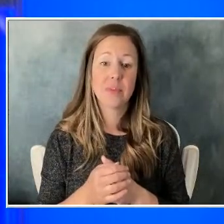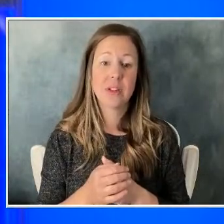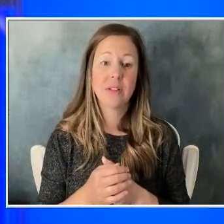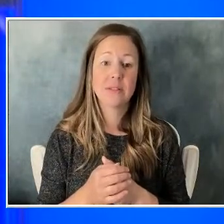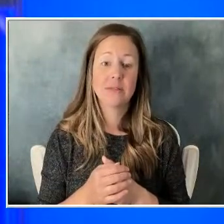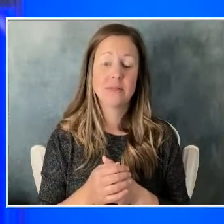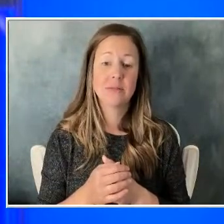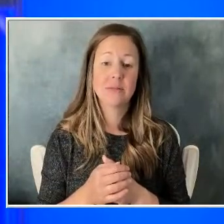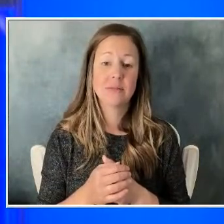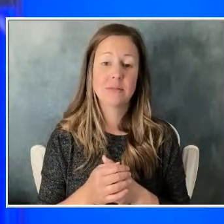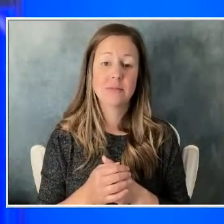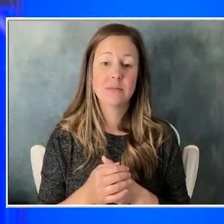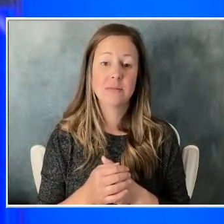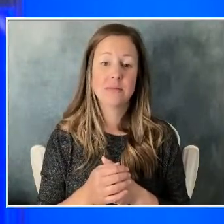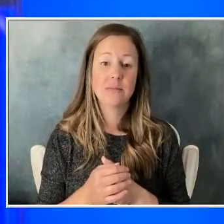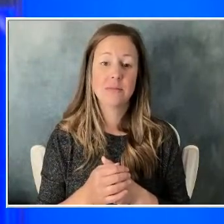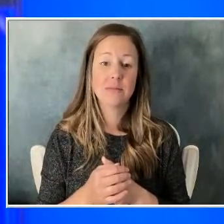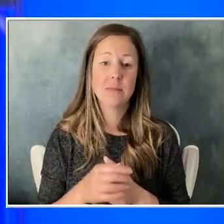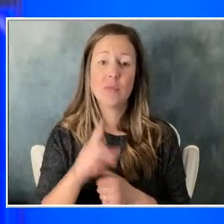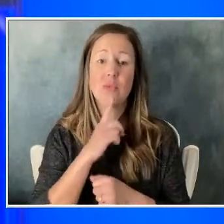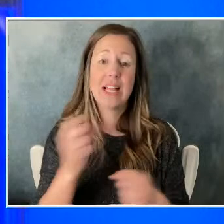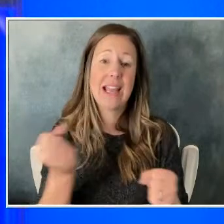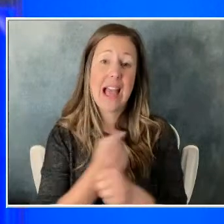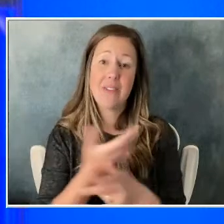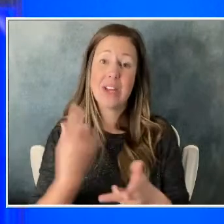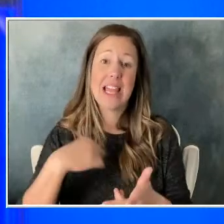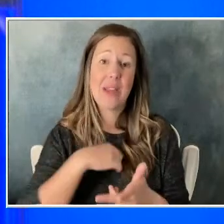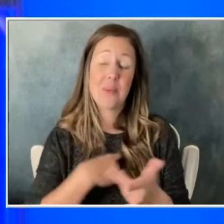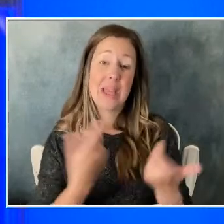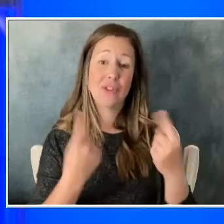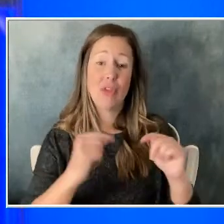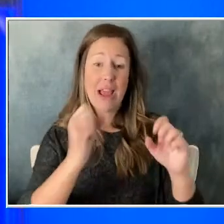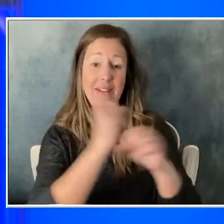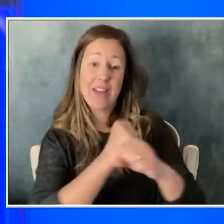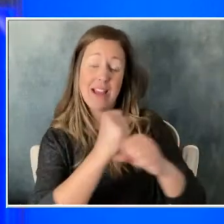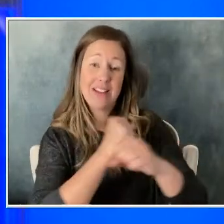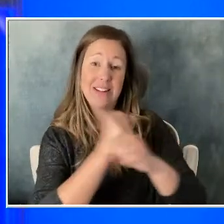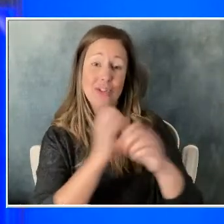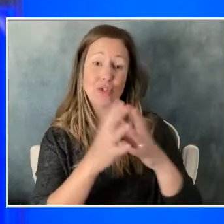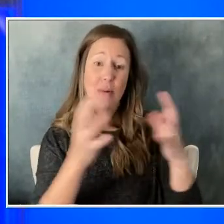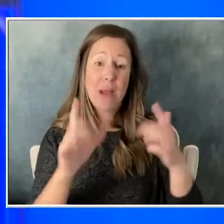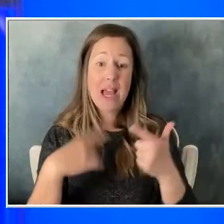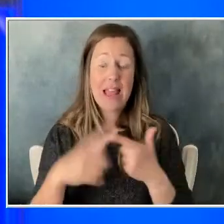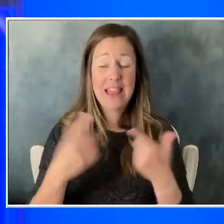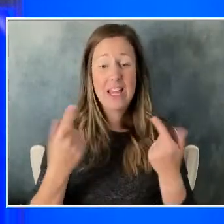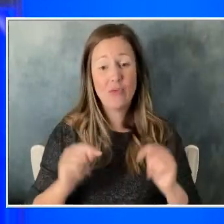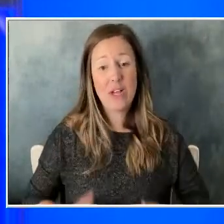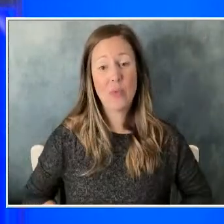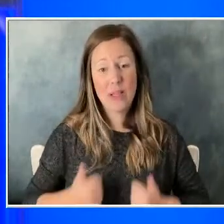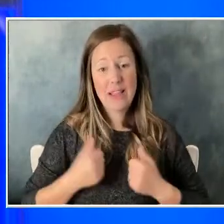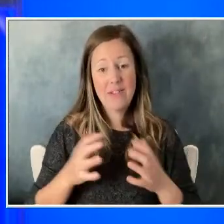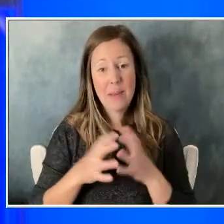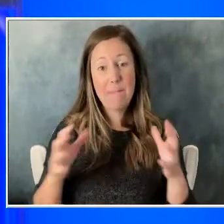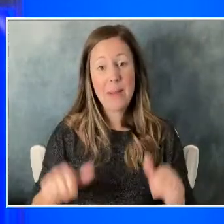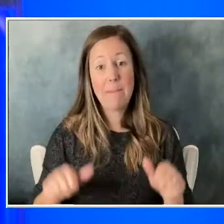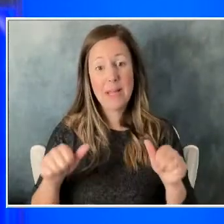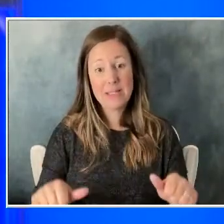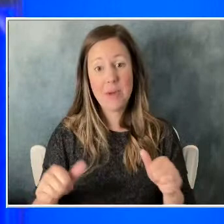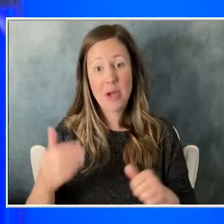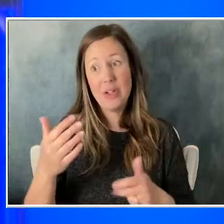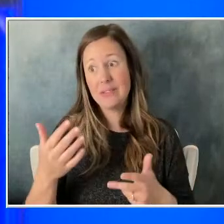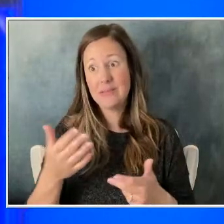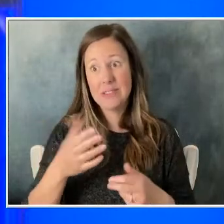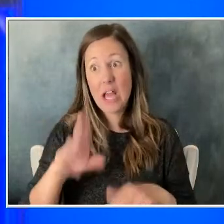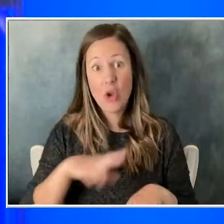we could to fight it. Once we were out, we tried to live as much as possible our life. I